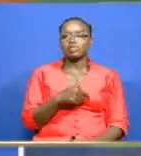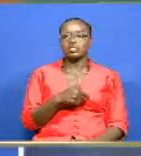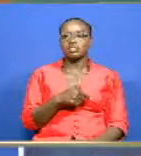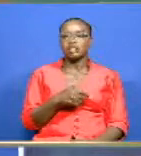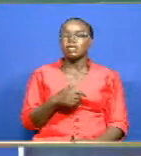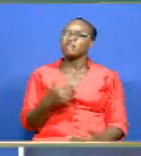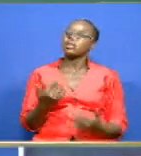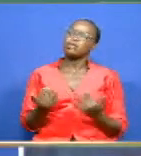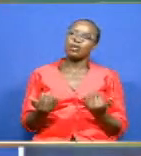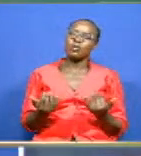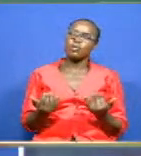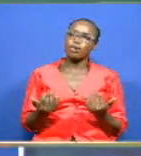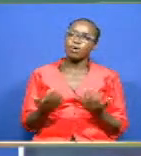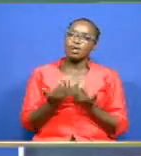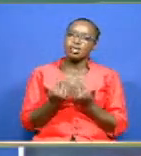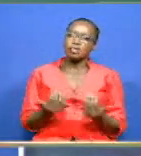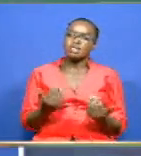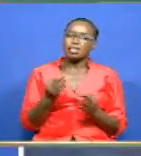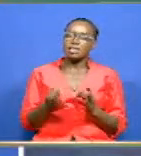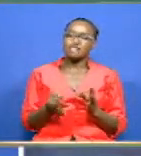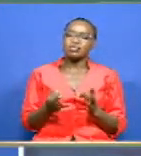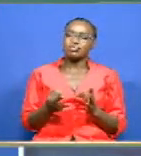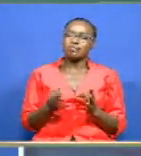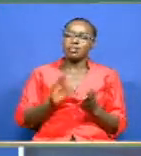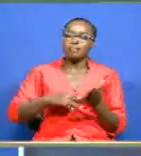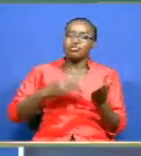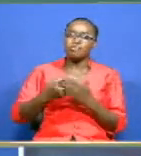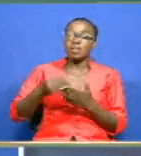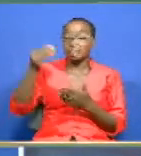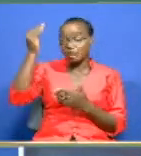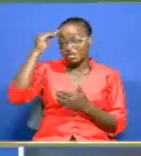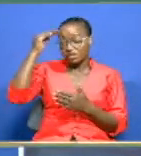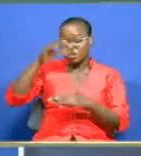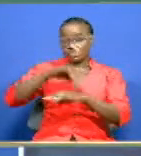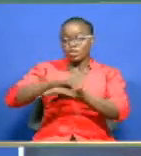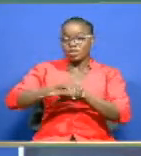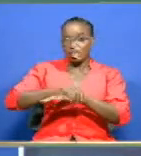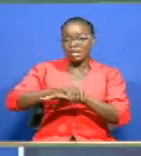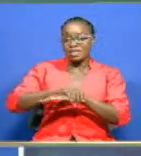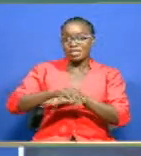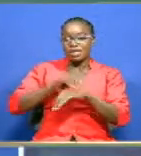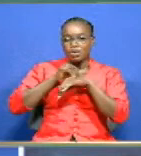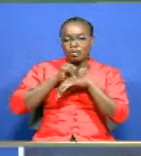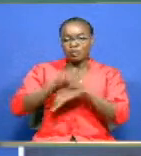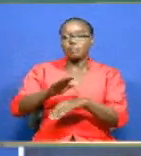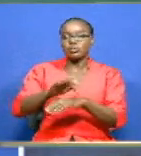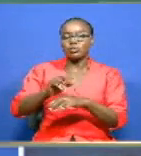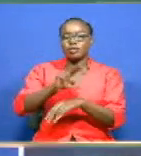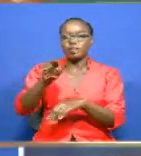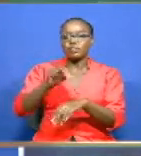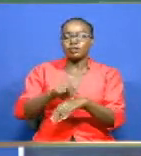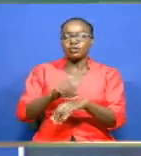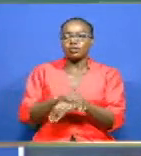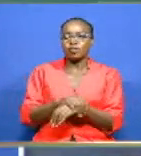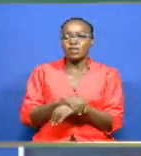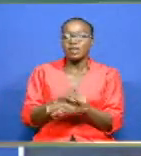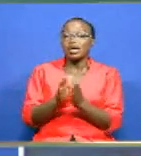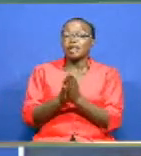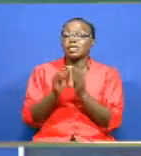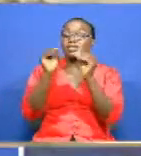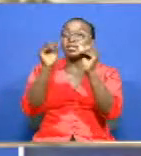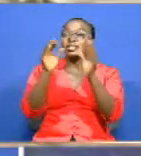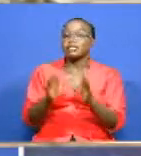Sasa watoto wakitopata elimu inakuwa ni hasara ya taifa. Na